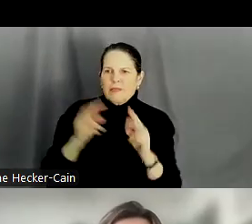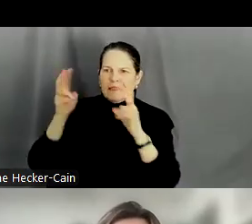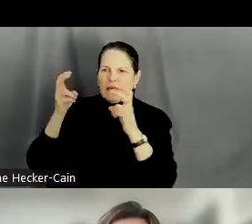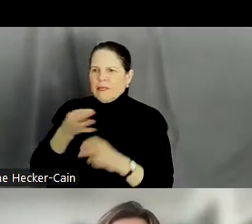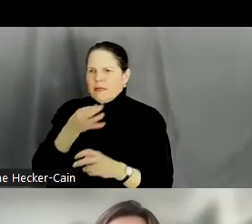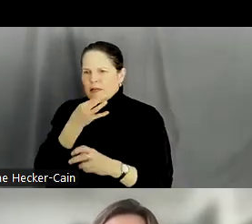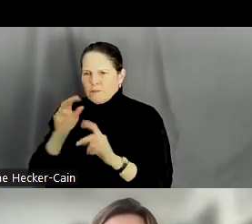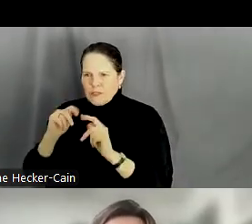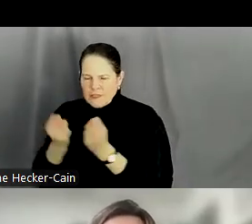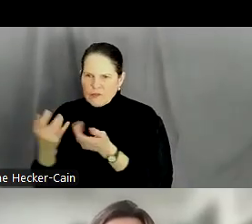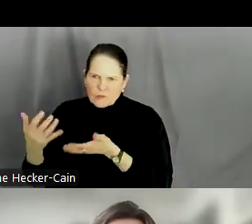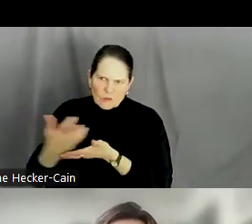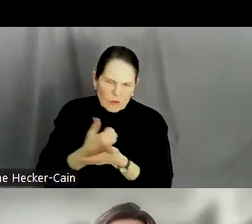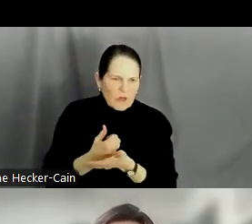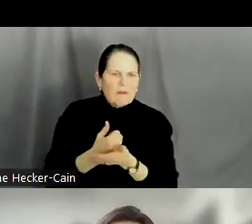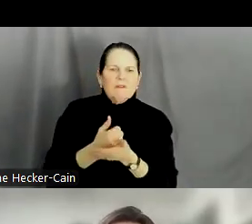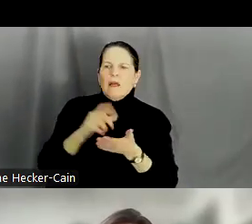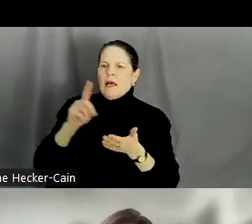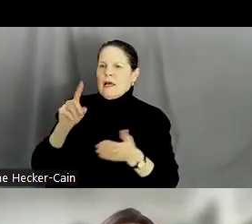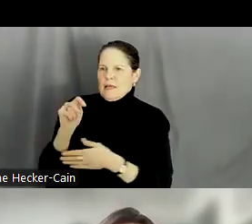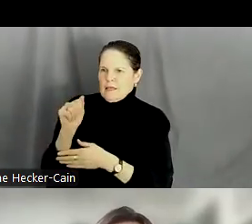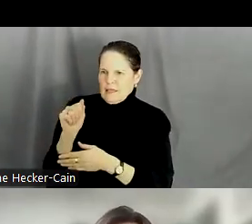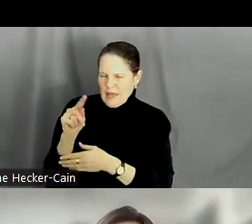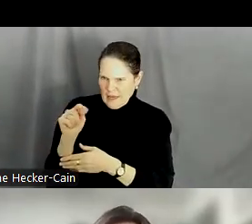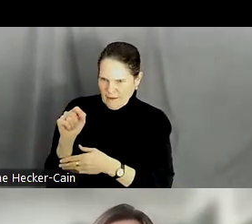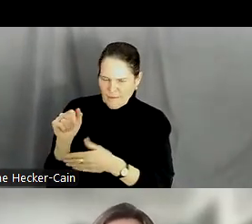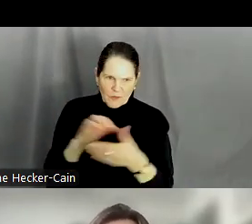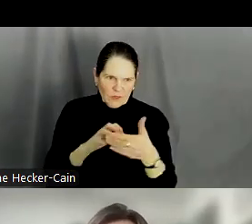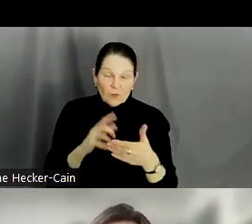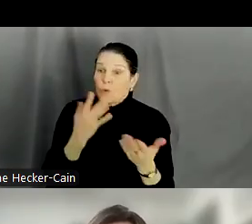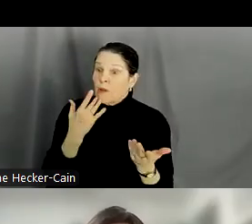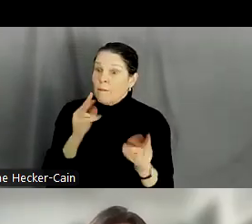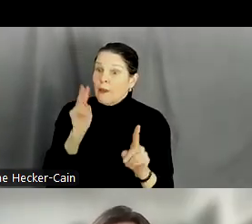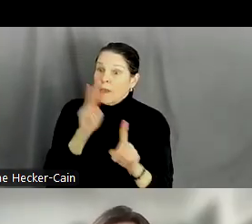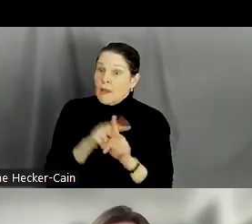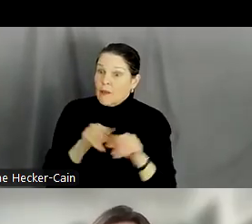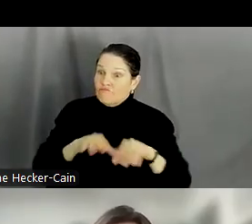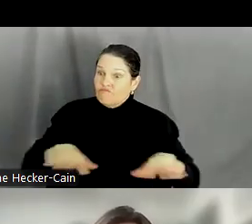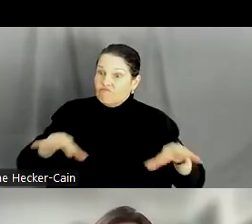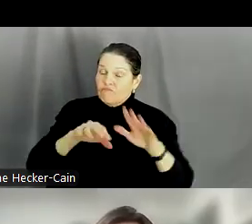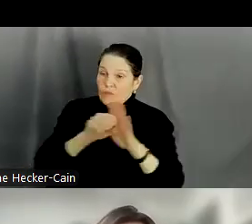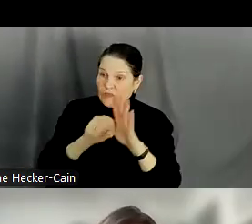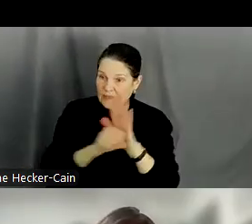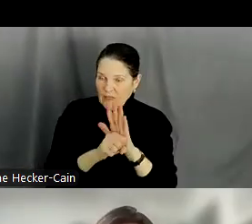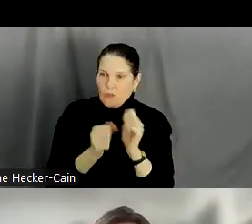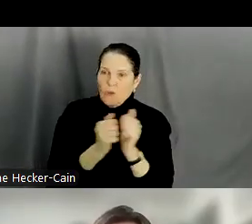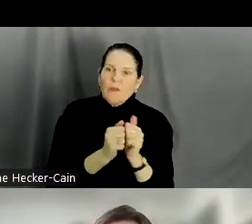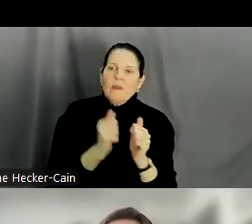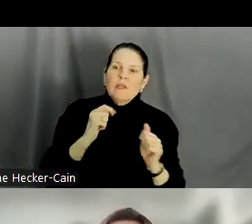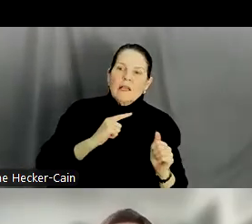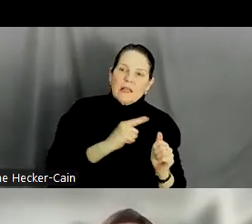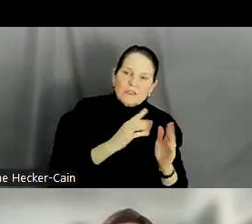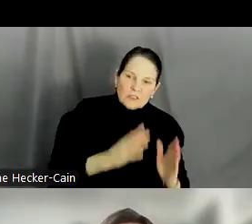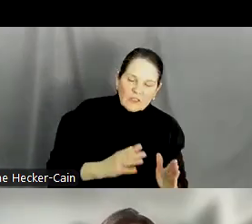policy using data and research that they do so that it can be implemented on the state level with our legislators in the State